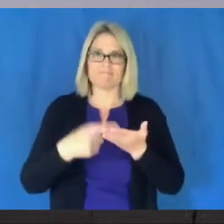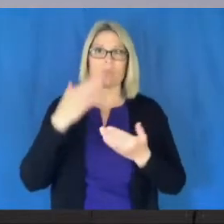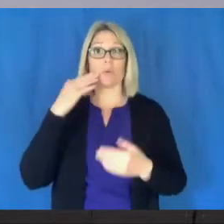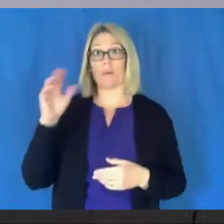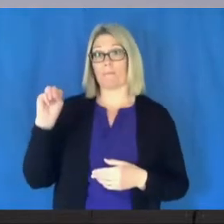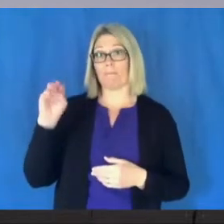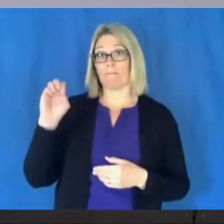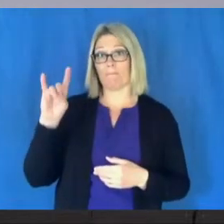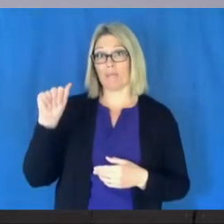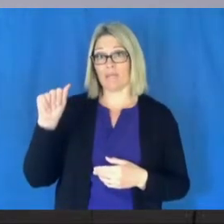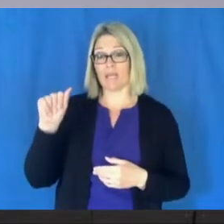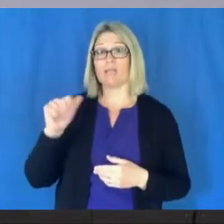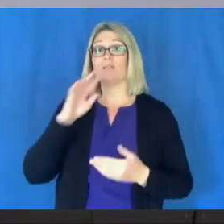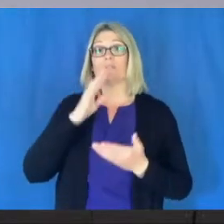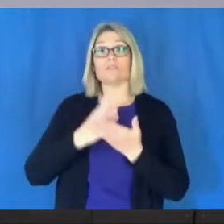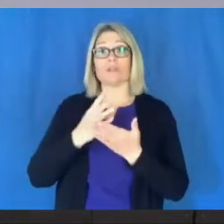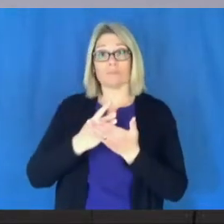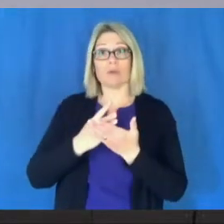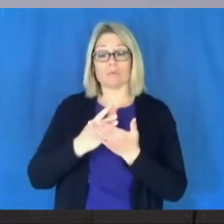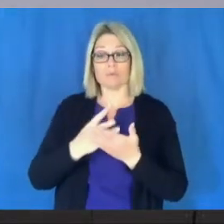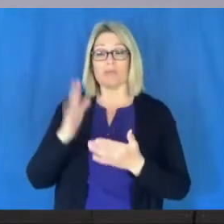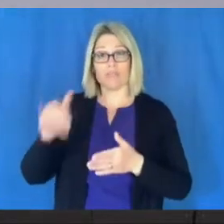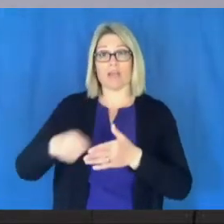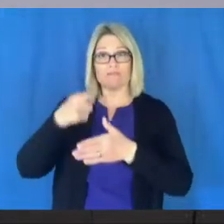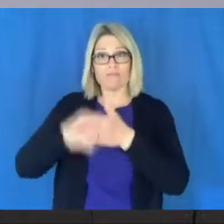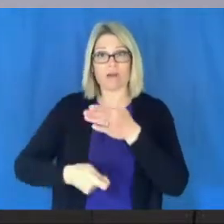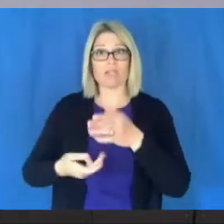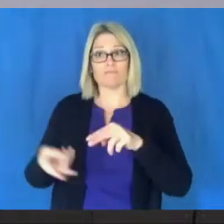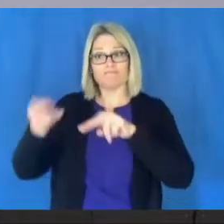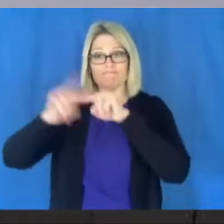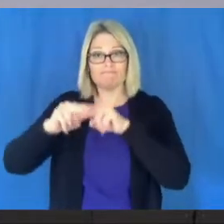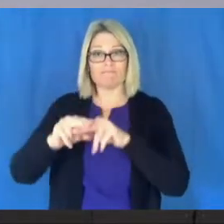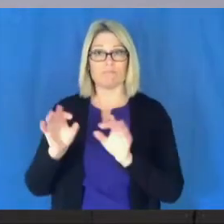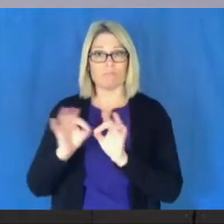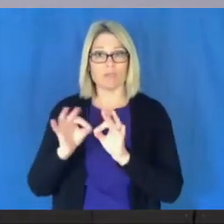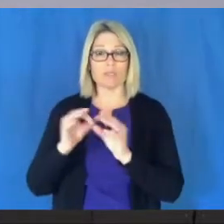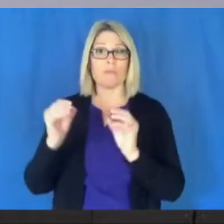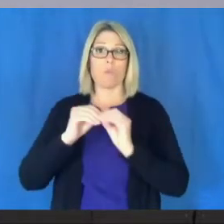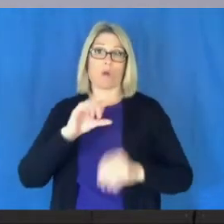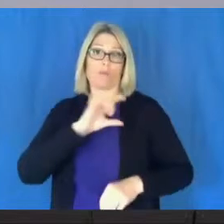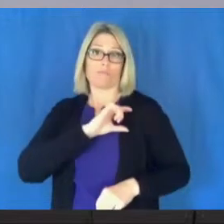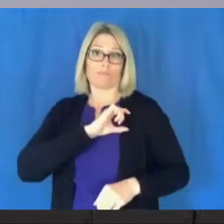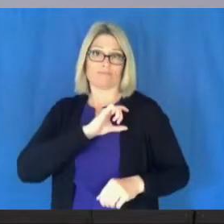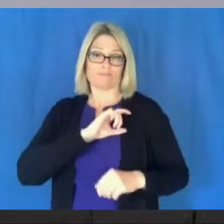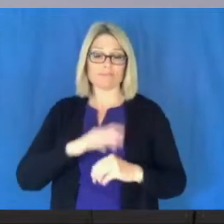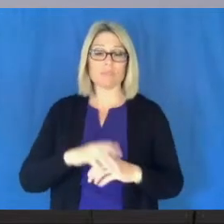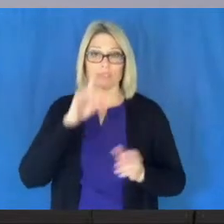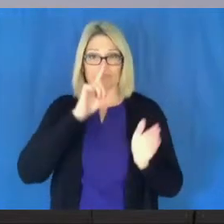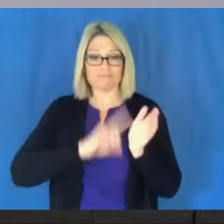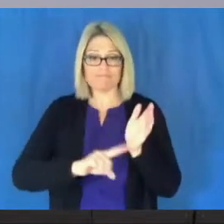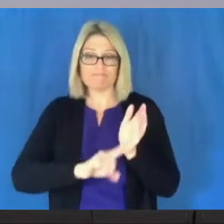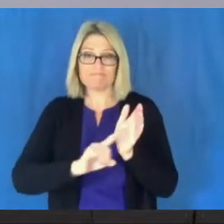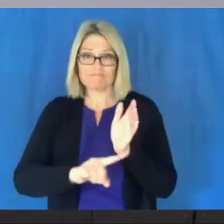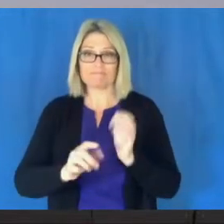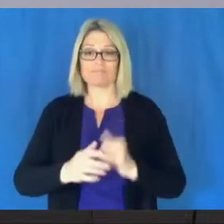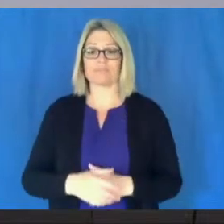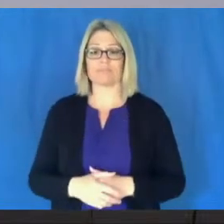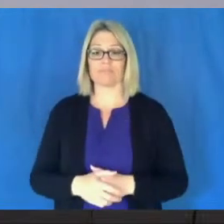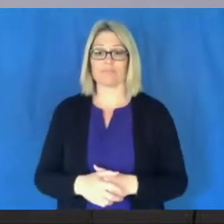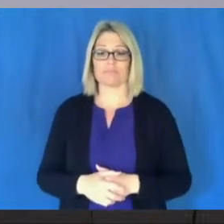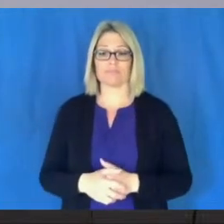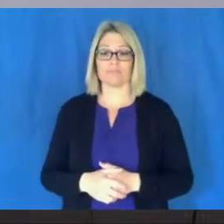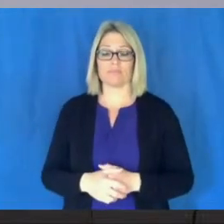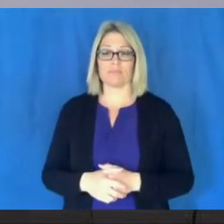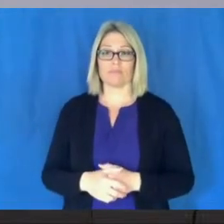of our enforcement fines. I think we have certainly